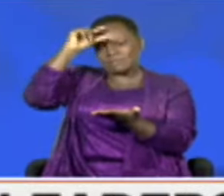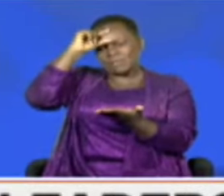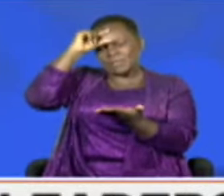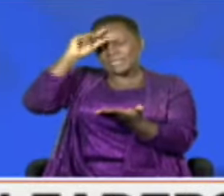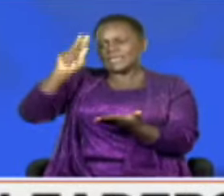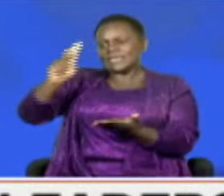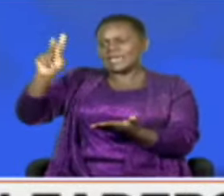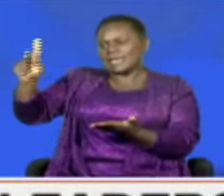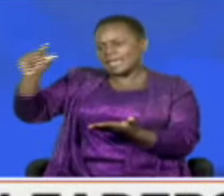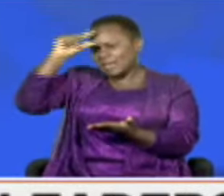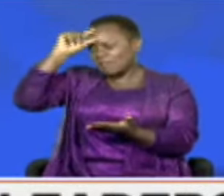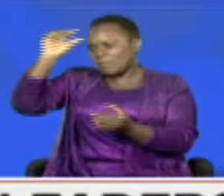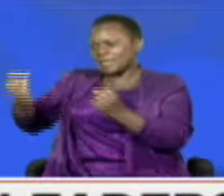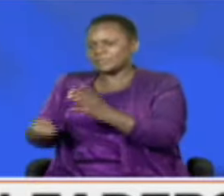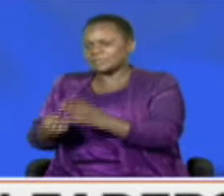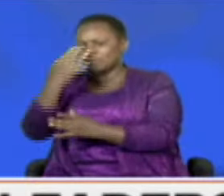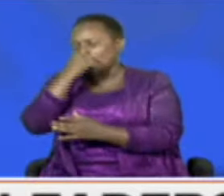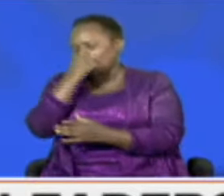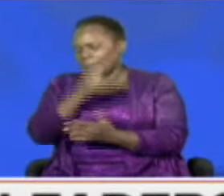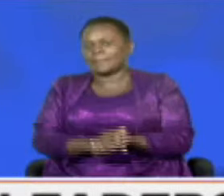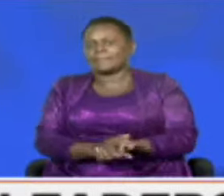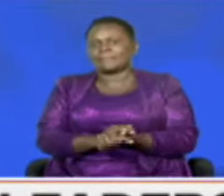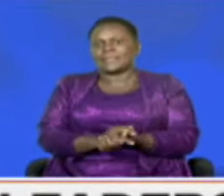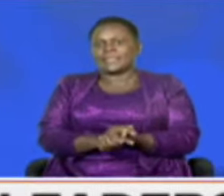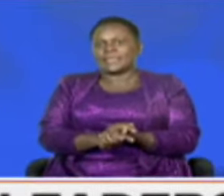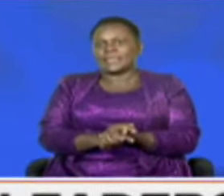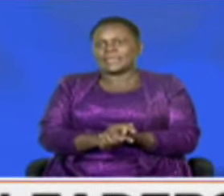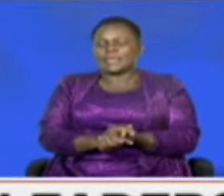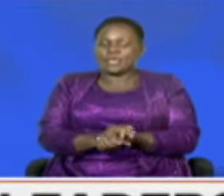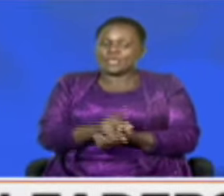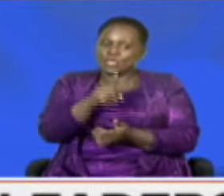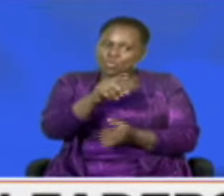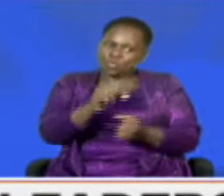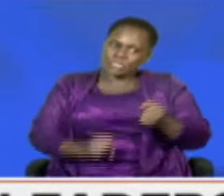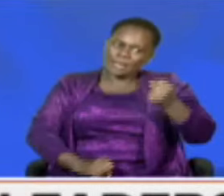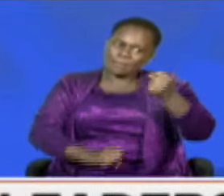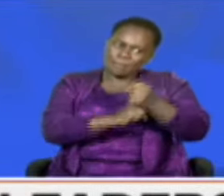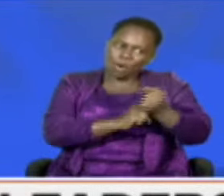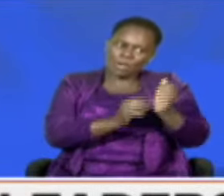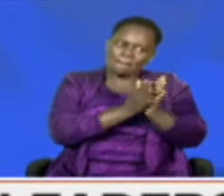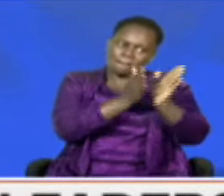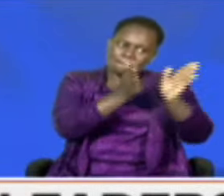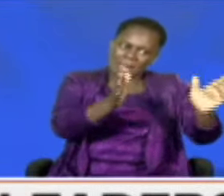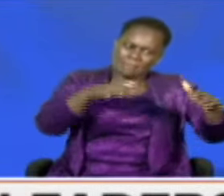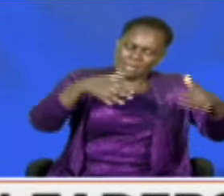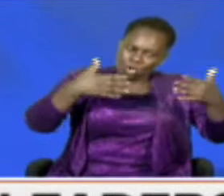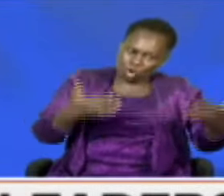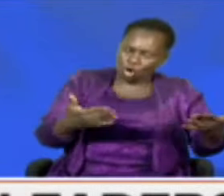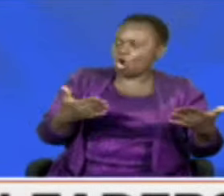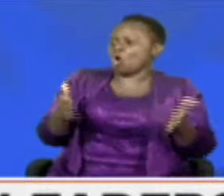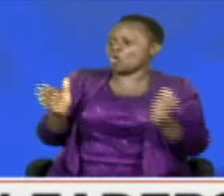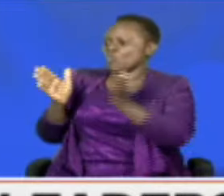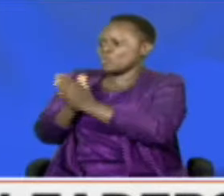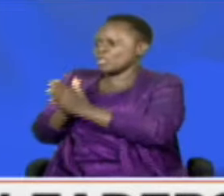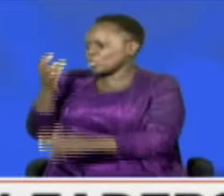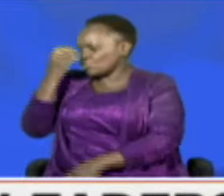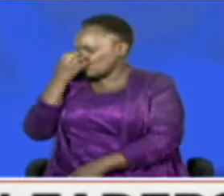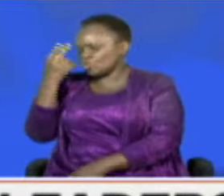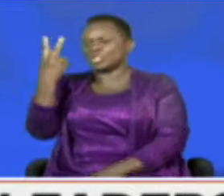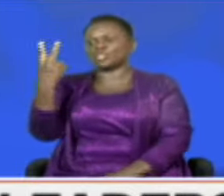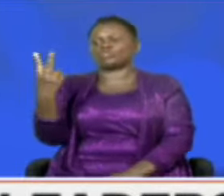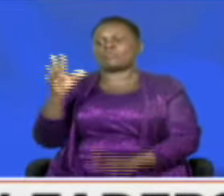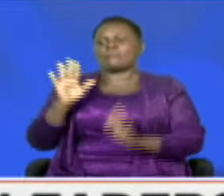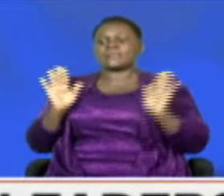the Kenya Kwanza administration. Hapa you are either with the people of Kenya or you are with Zakayo. Mambo ni